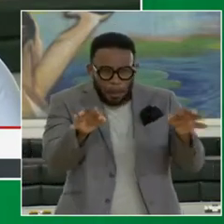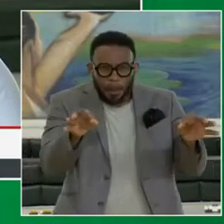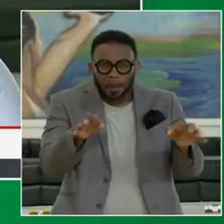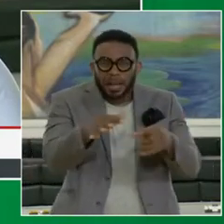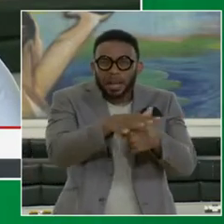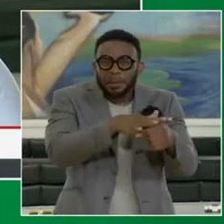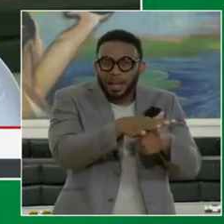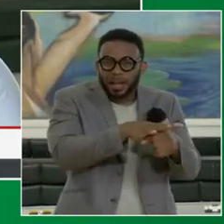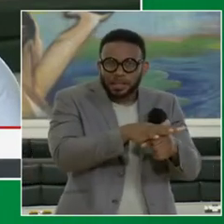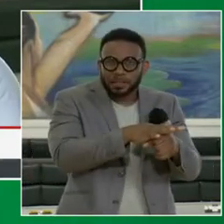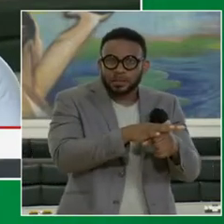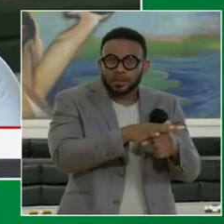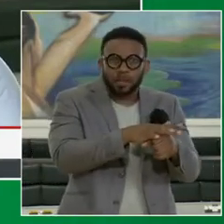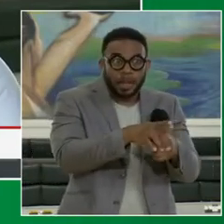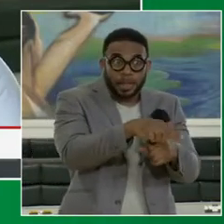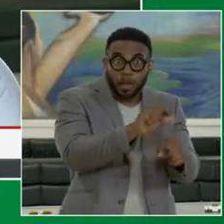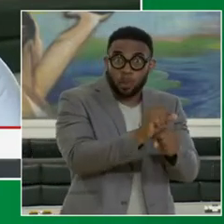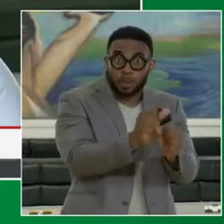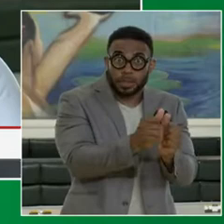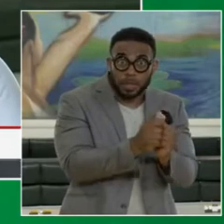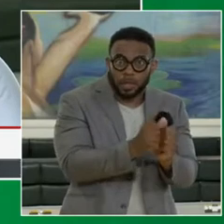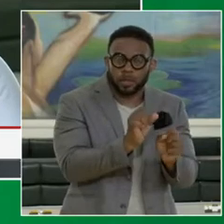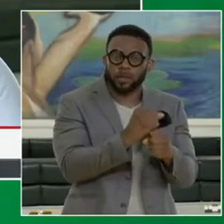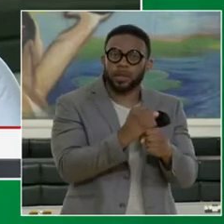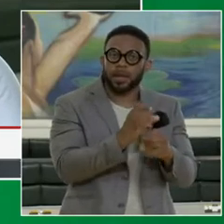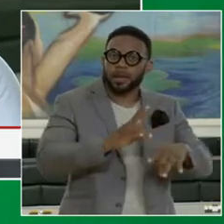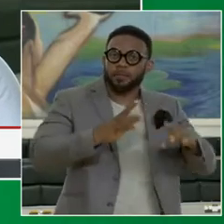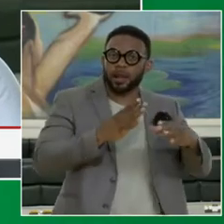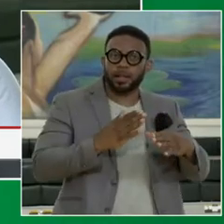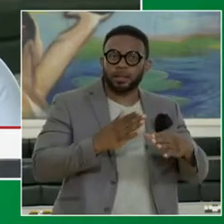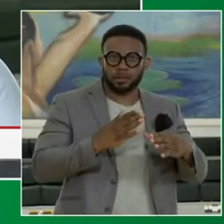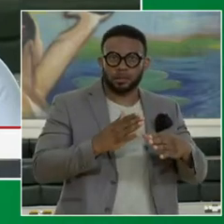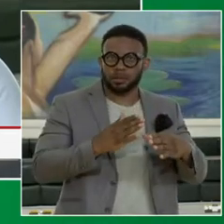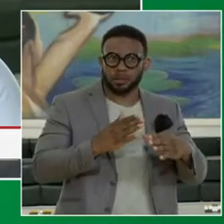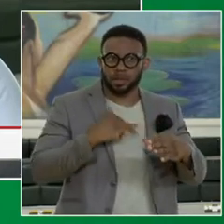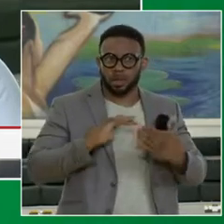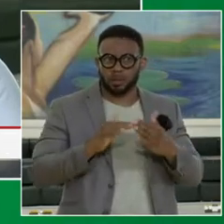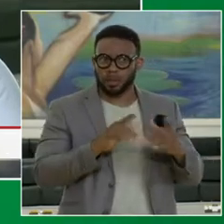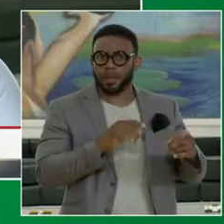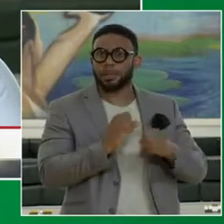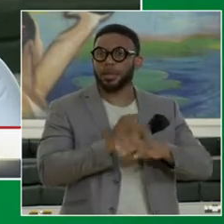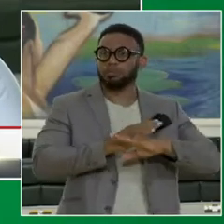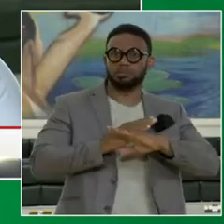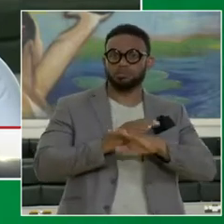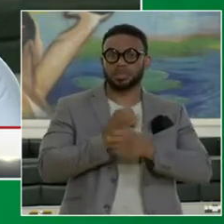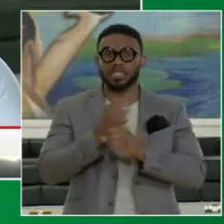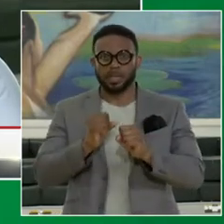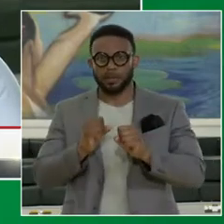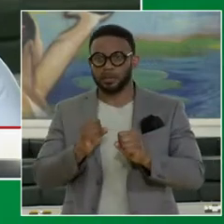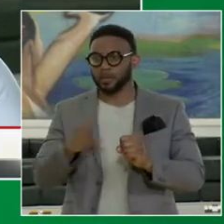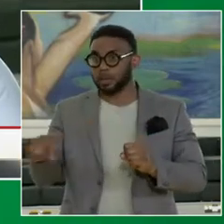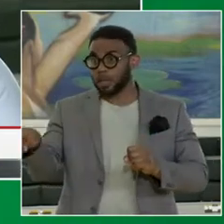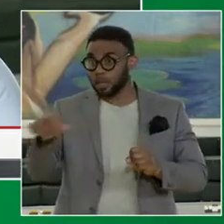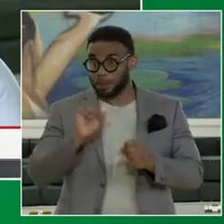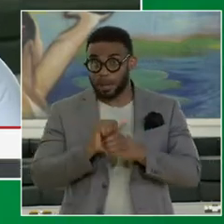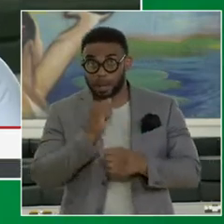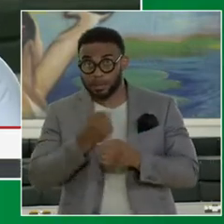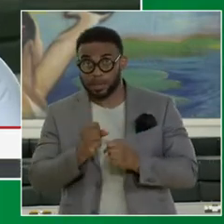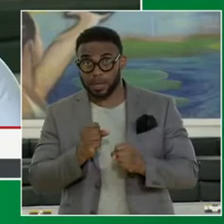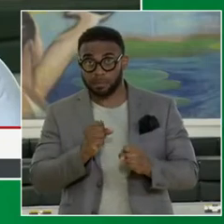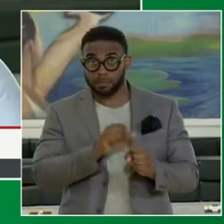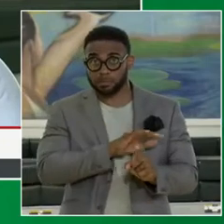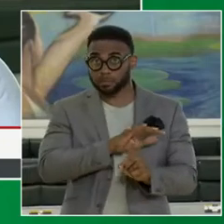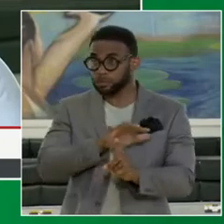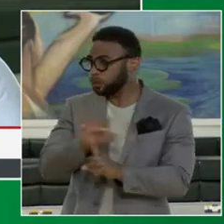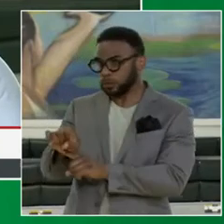are creating violence in our communities and making our communities unsafe. But we also know that